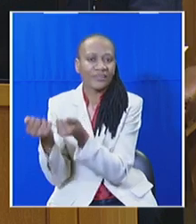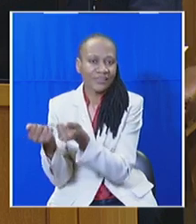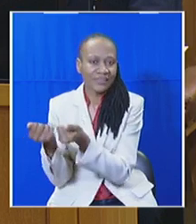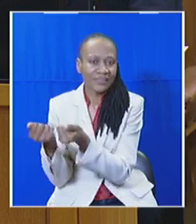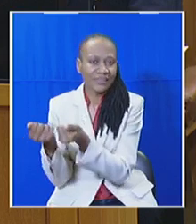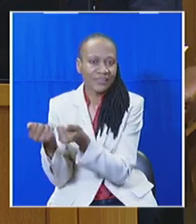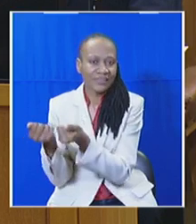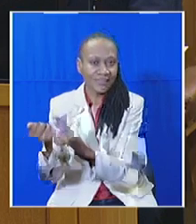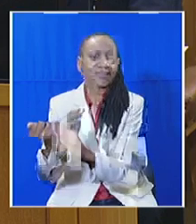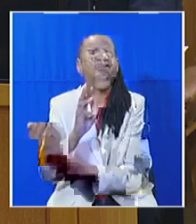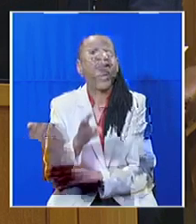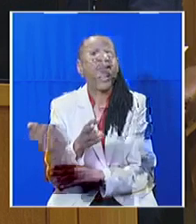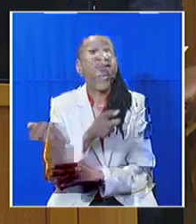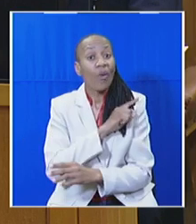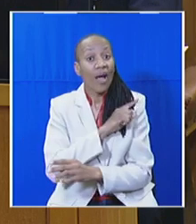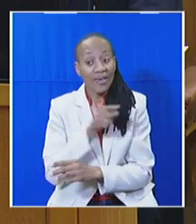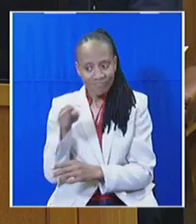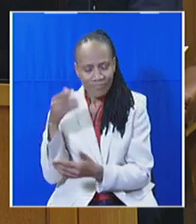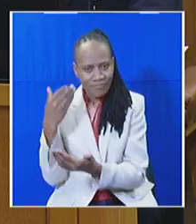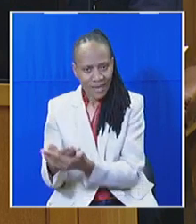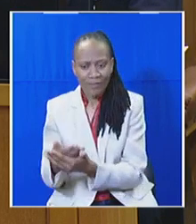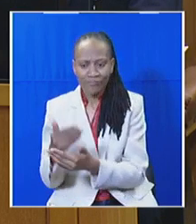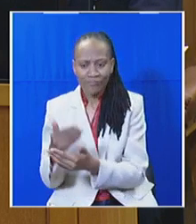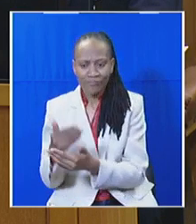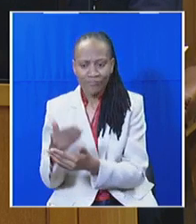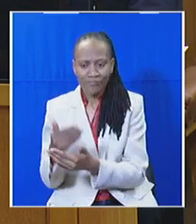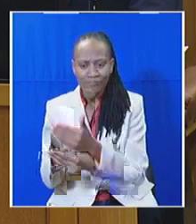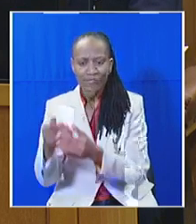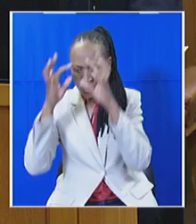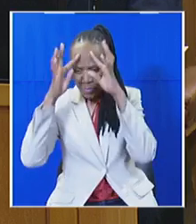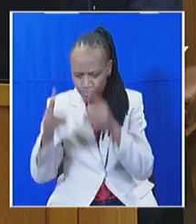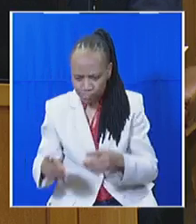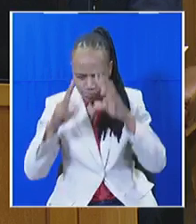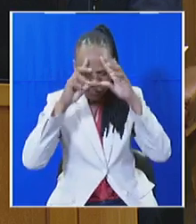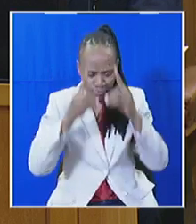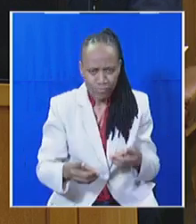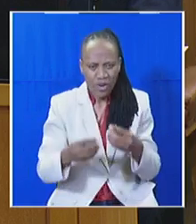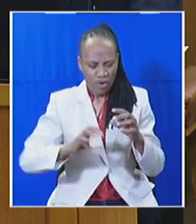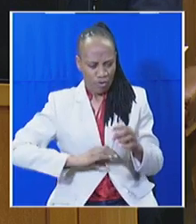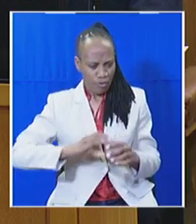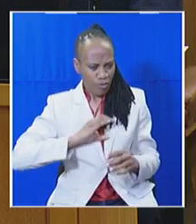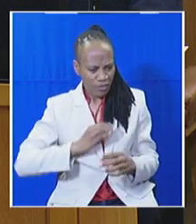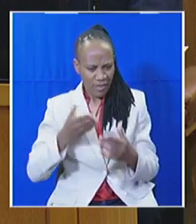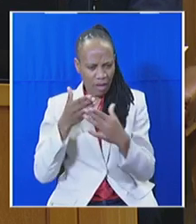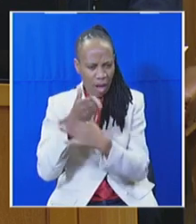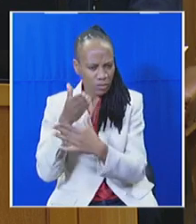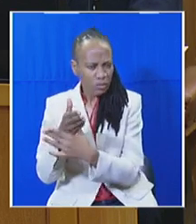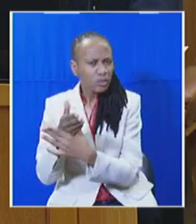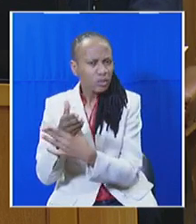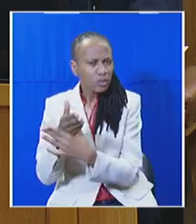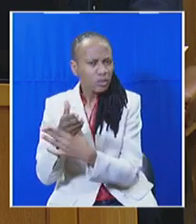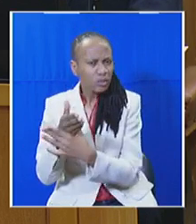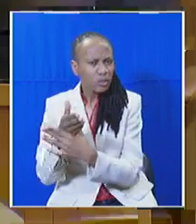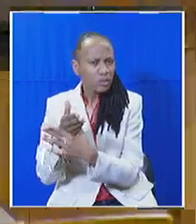to ensure independence, impartiality, dignity, accessibility,